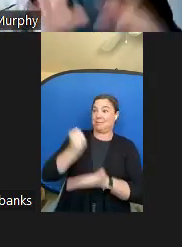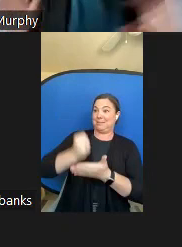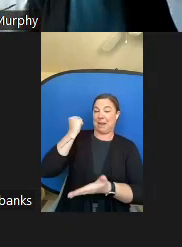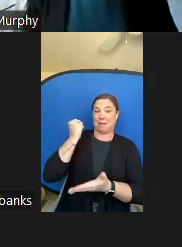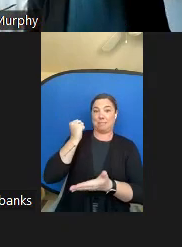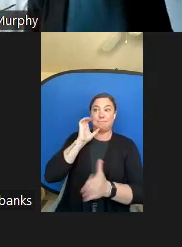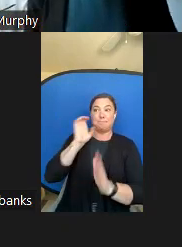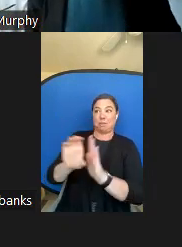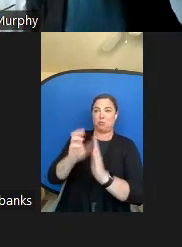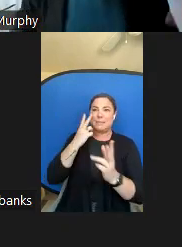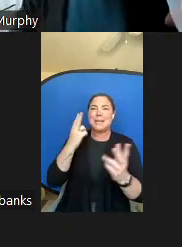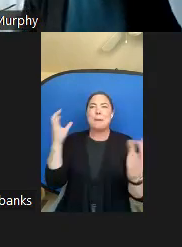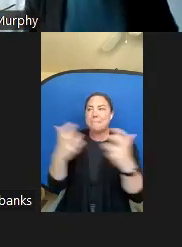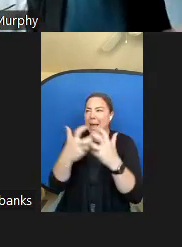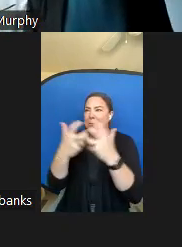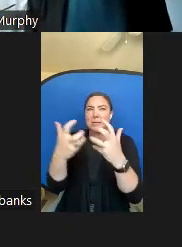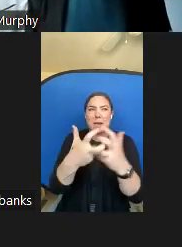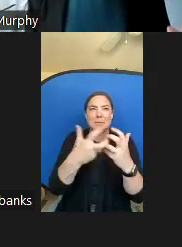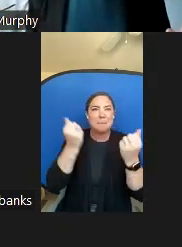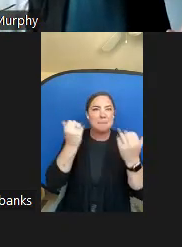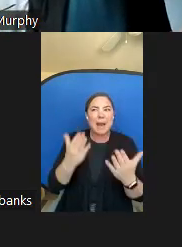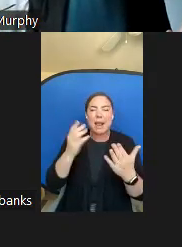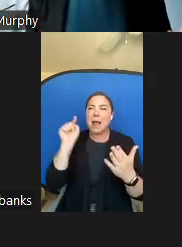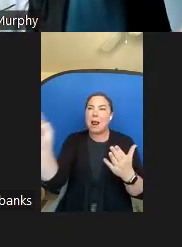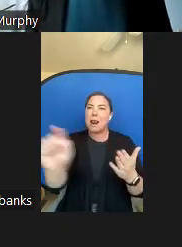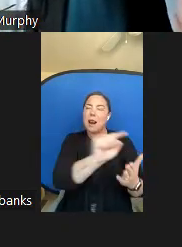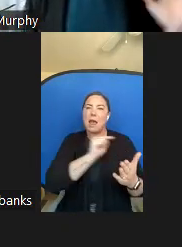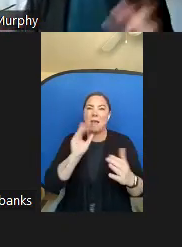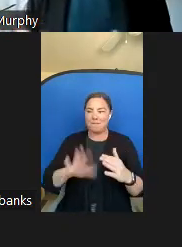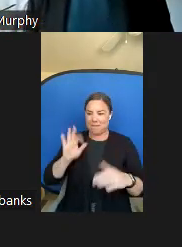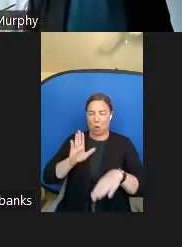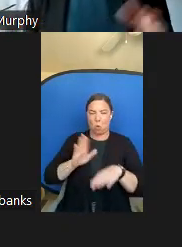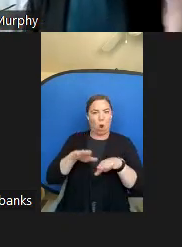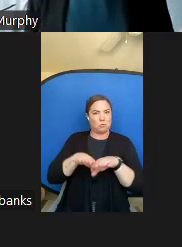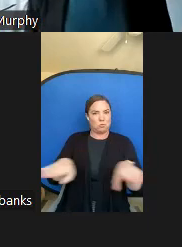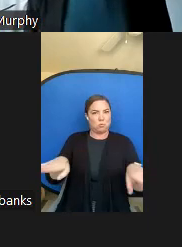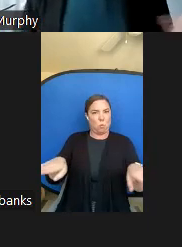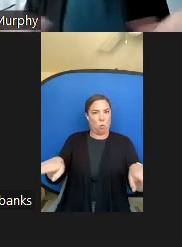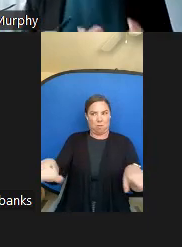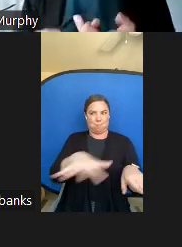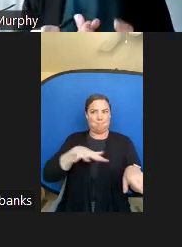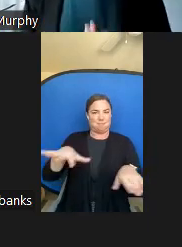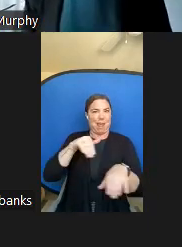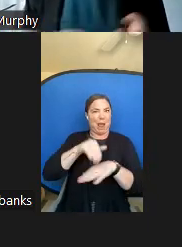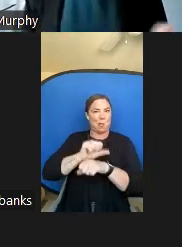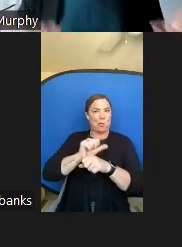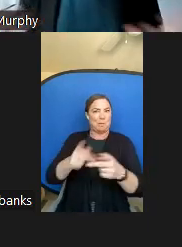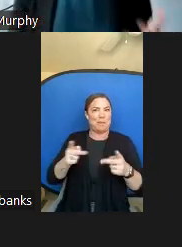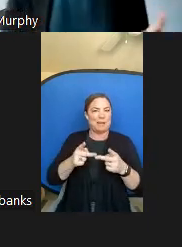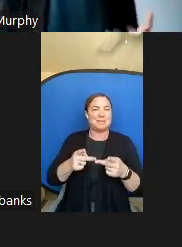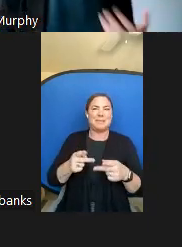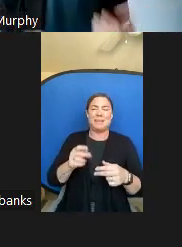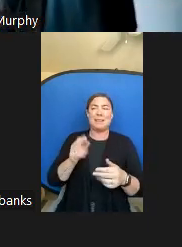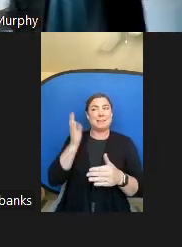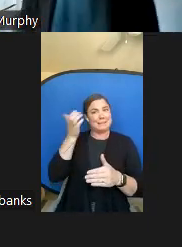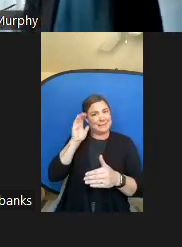many matches actually between remains found on the workshop floors. So we can see that there seems to be some sort of collaboration